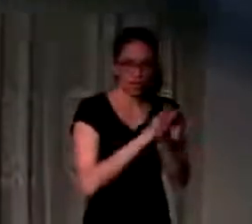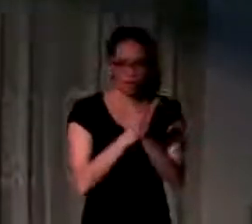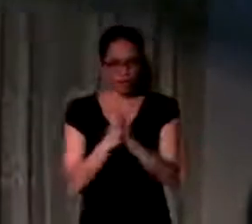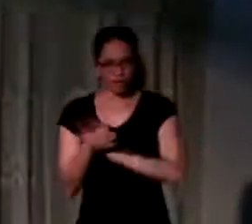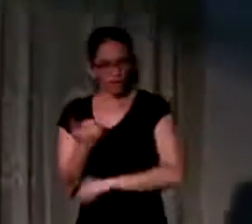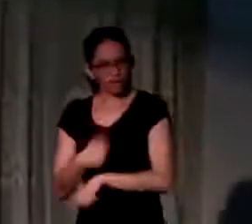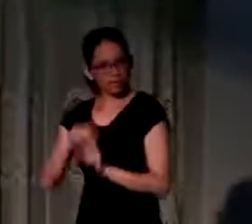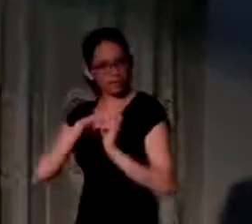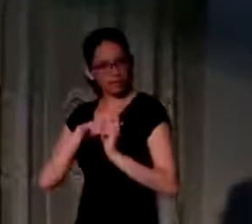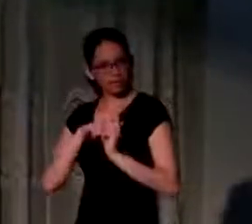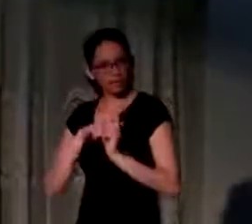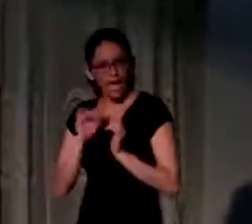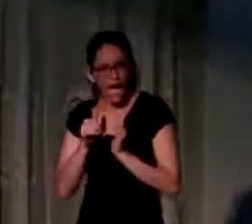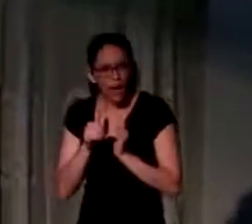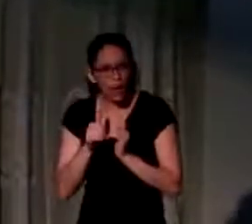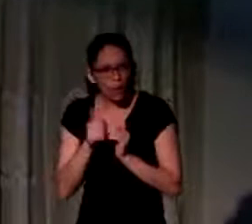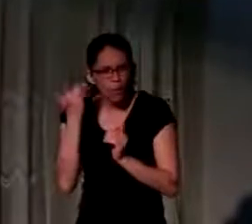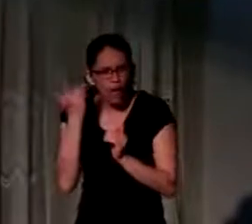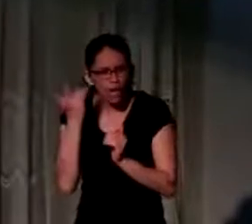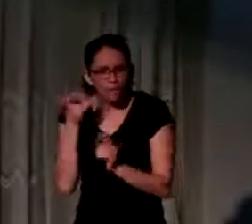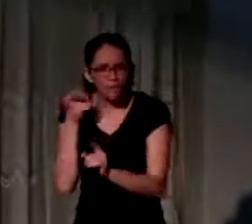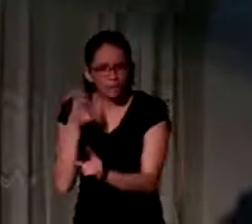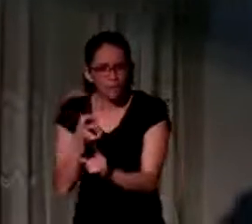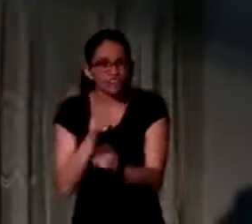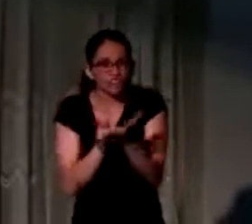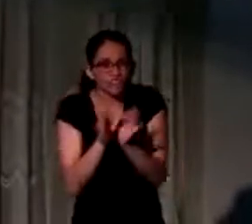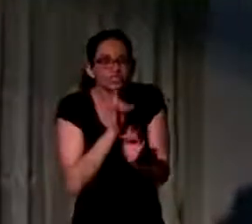is a resurrection.